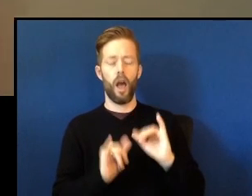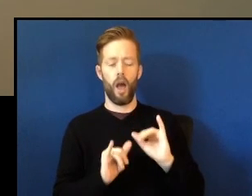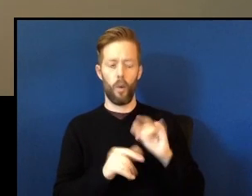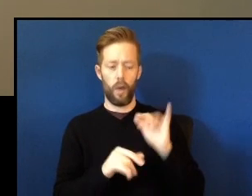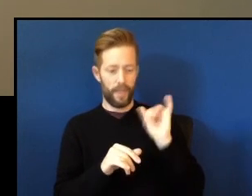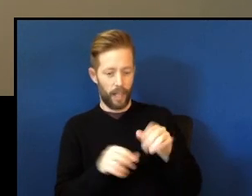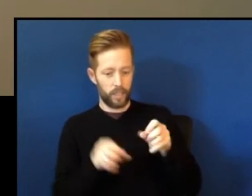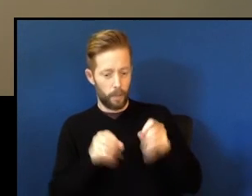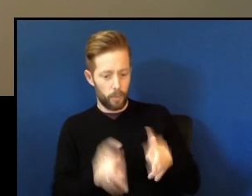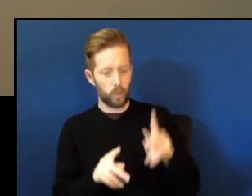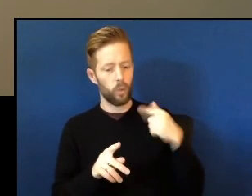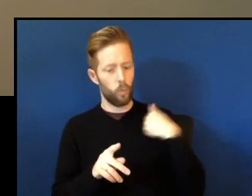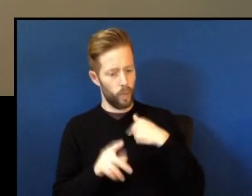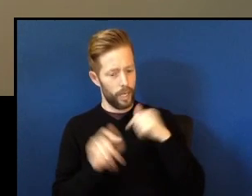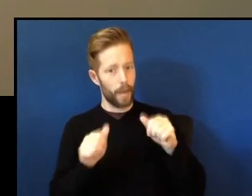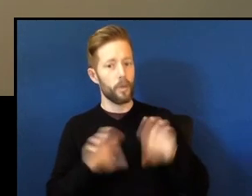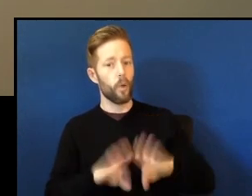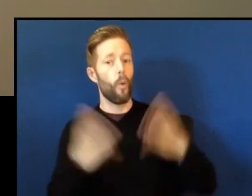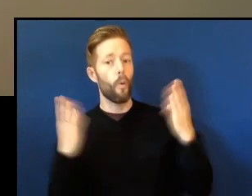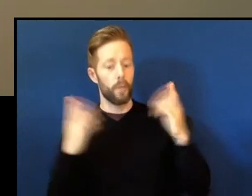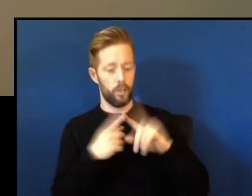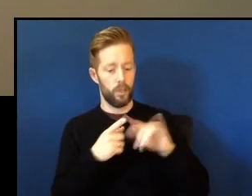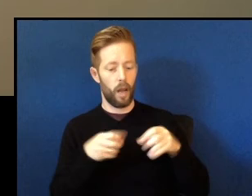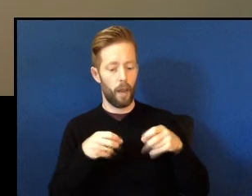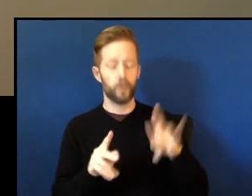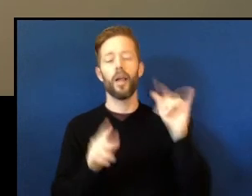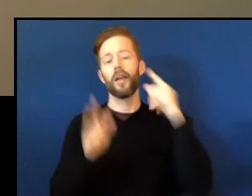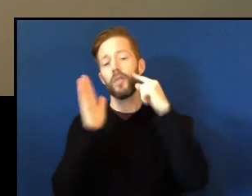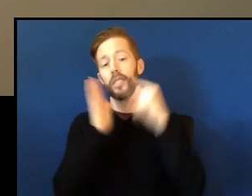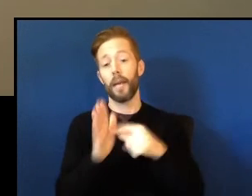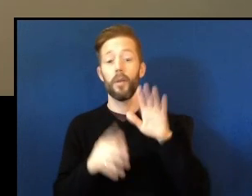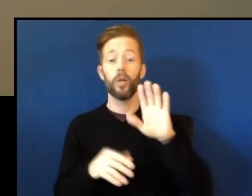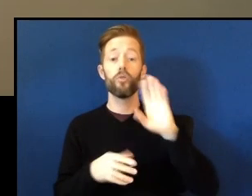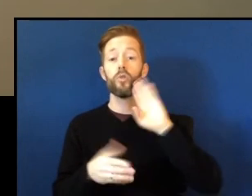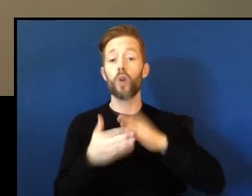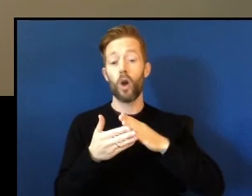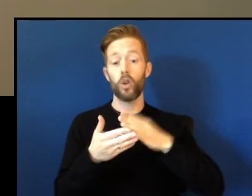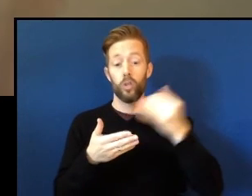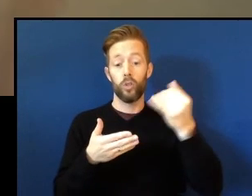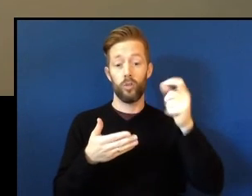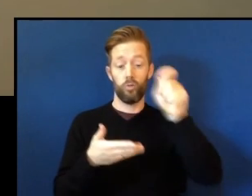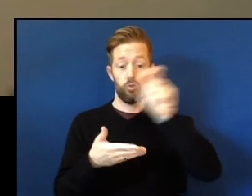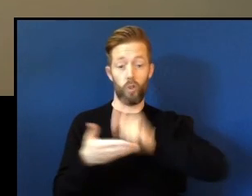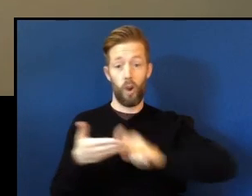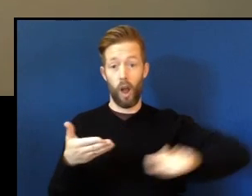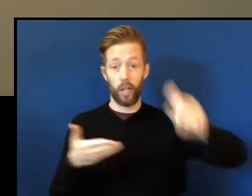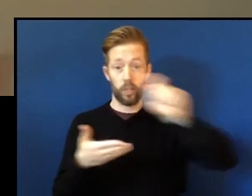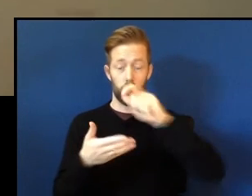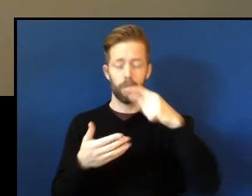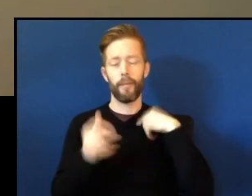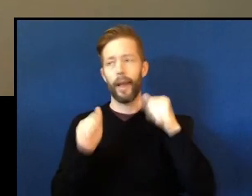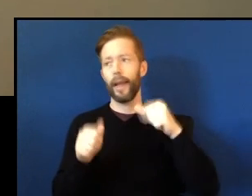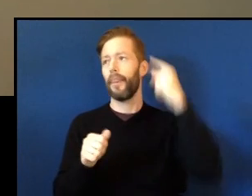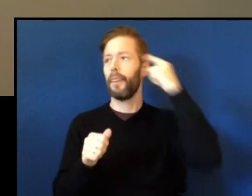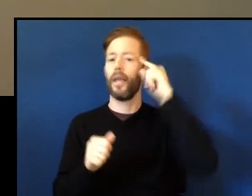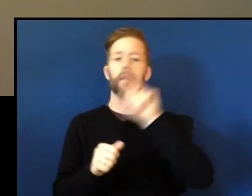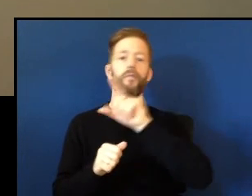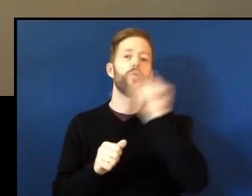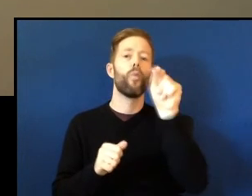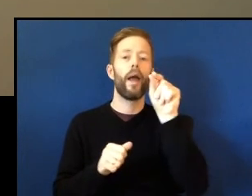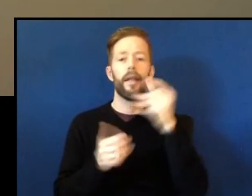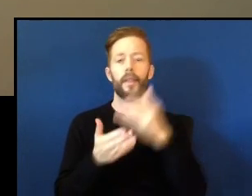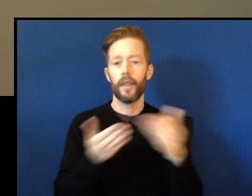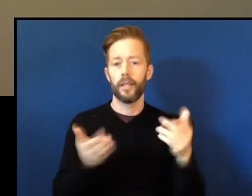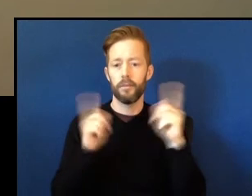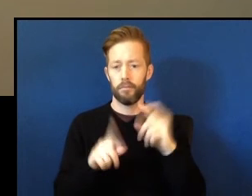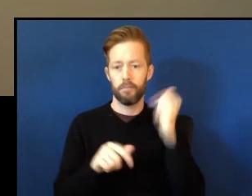opportunity, and be open to those opportunities. So for example, your daughter drawing her circle, I can think of about 20 things that happen a